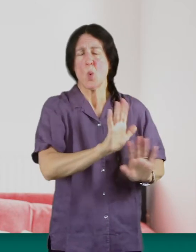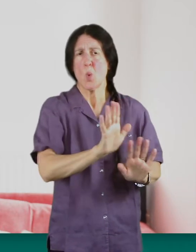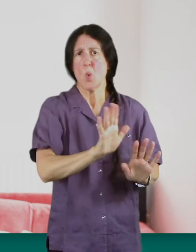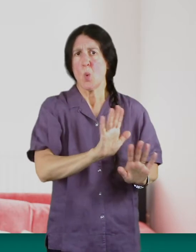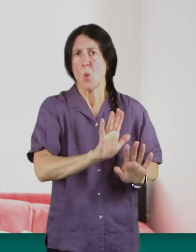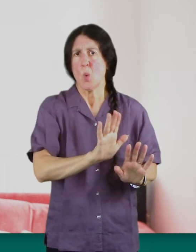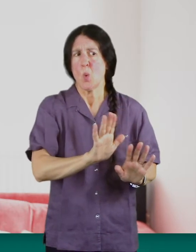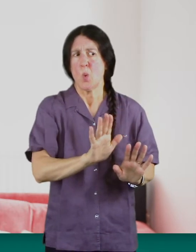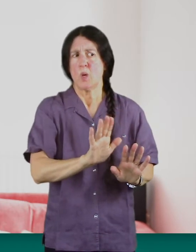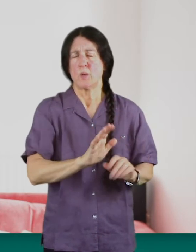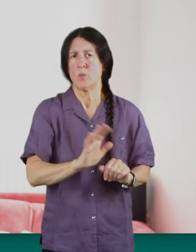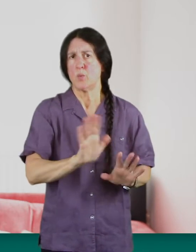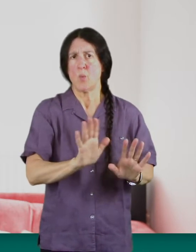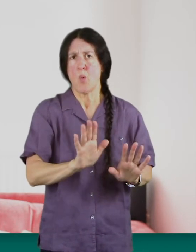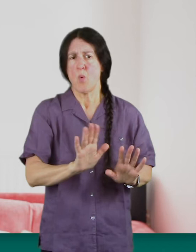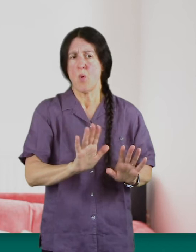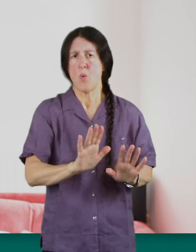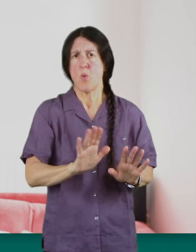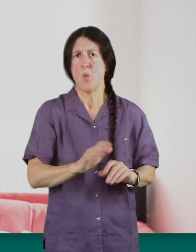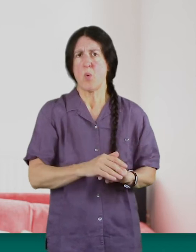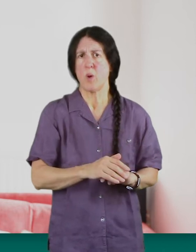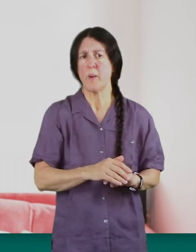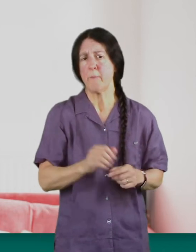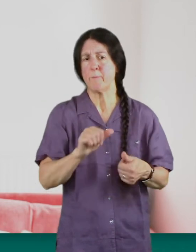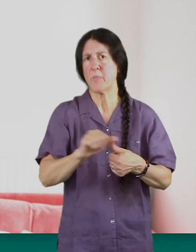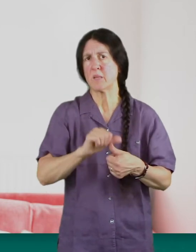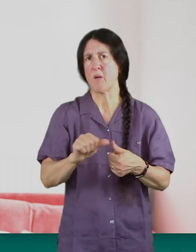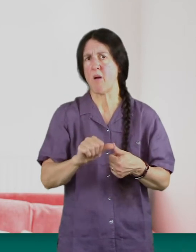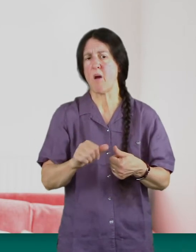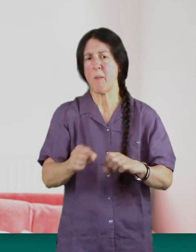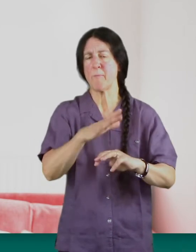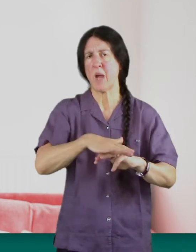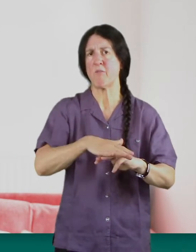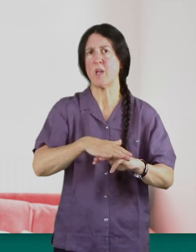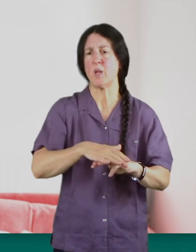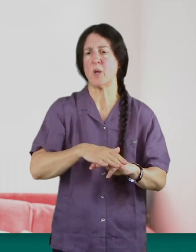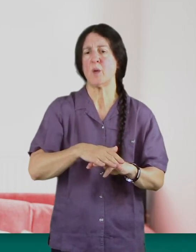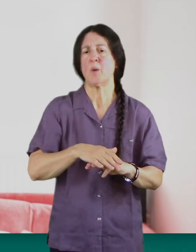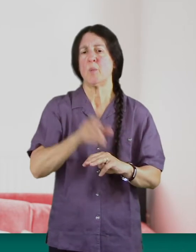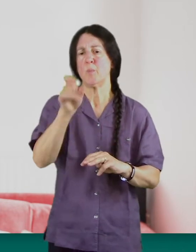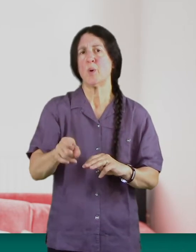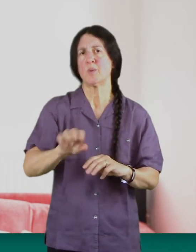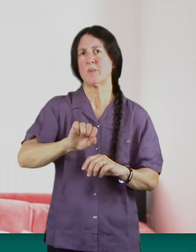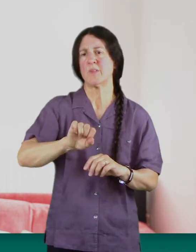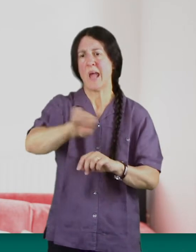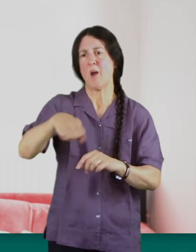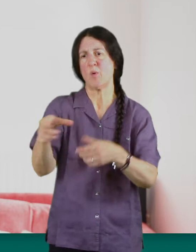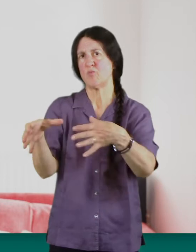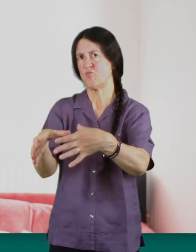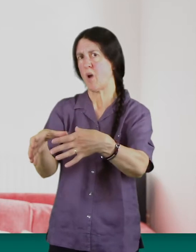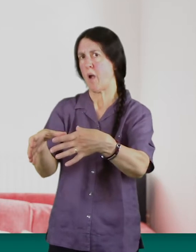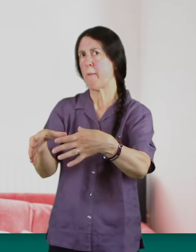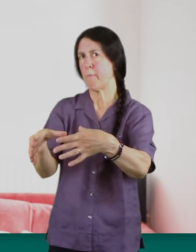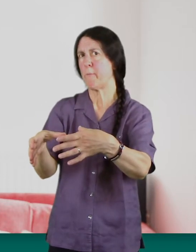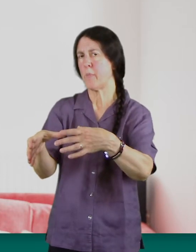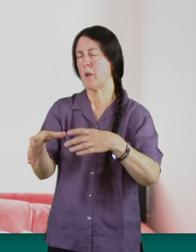own people, as is the kind of culture and tradition at that time. And so they're a bit worried, and he is just absolutely dismissive of